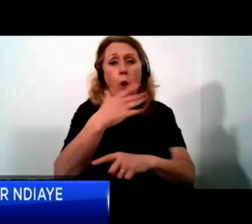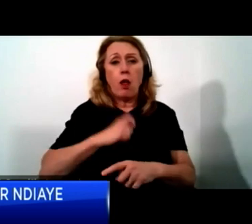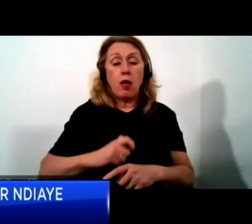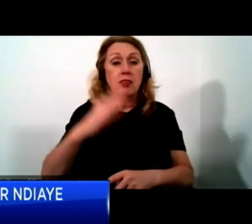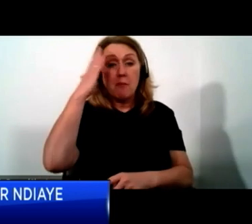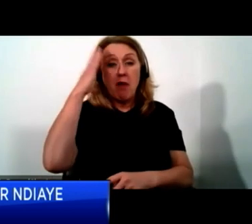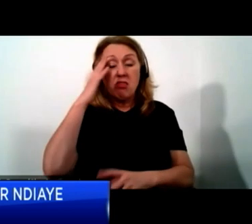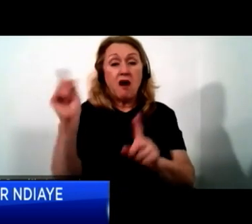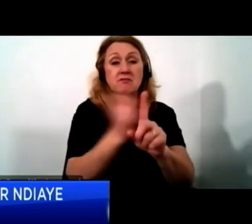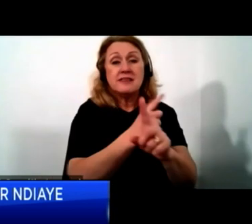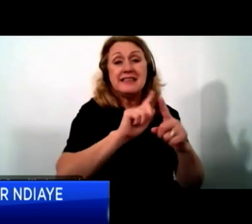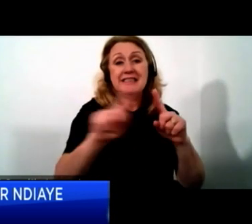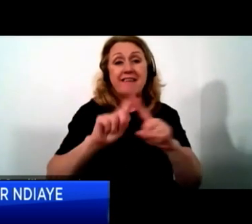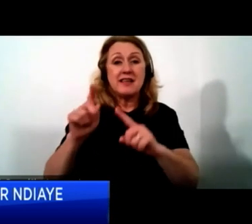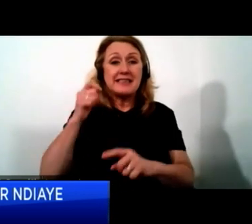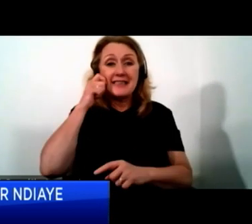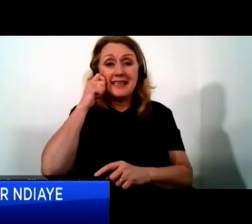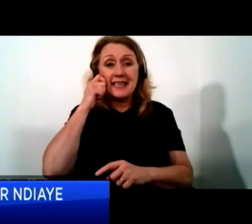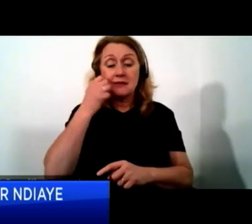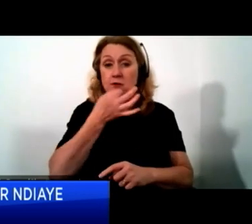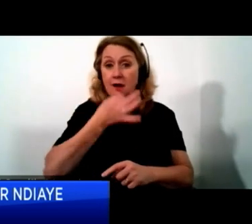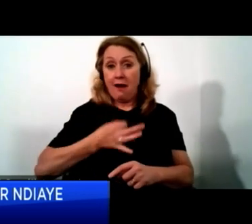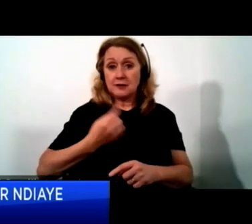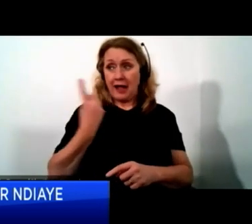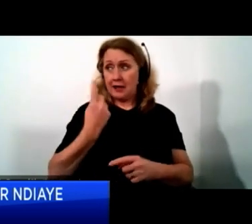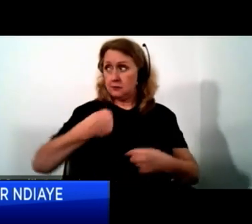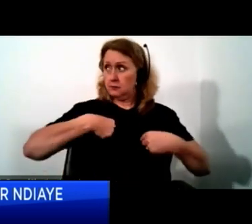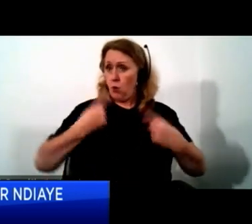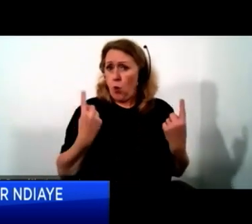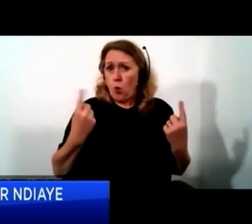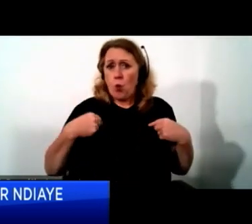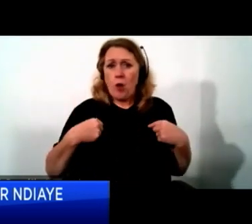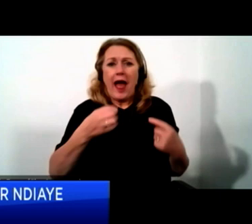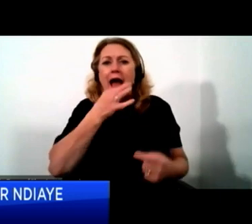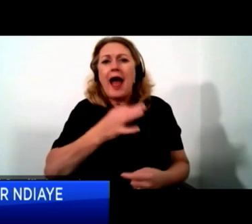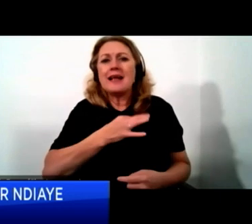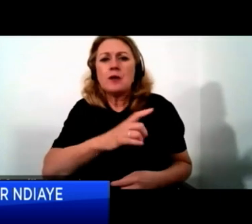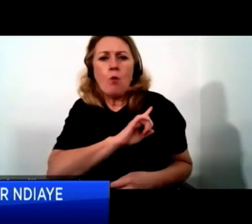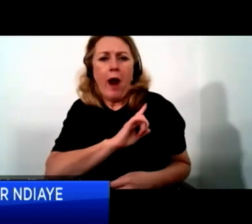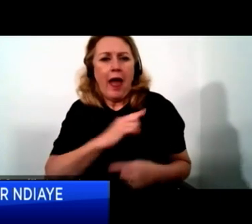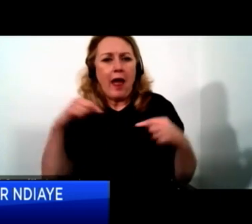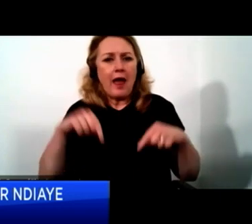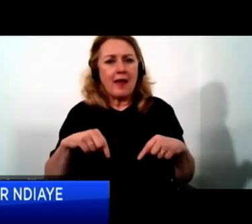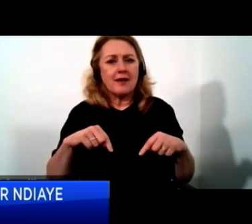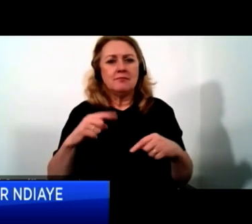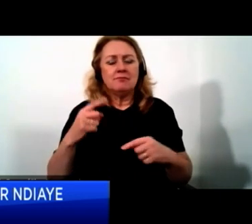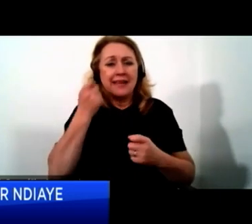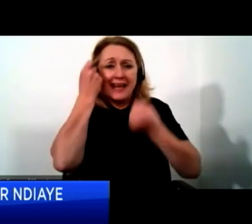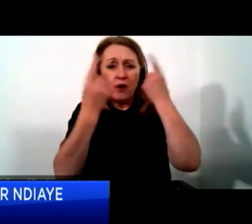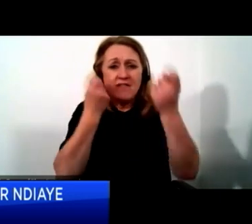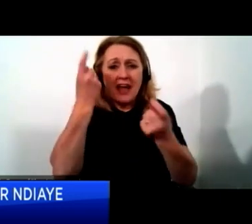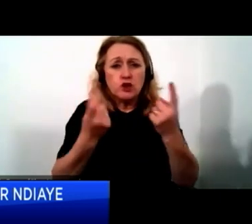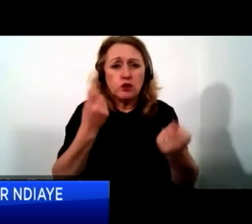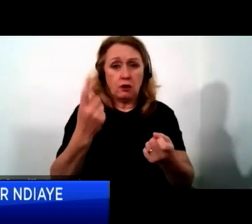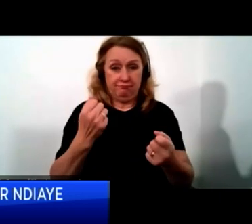skins. To ask who we are is to ask why we are. Innovation